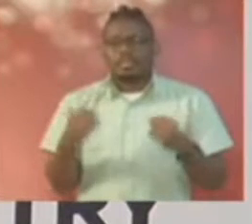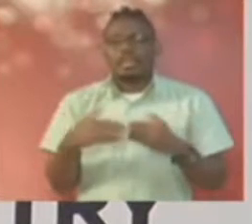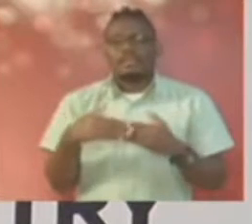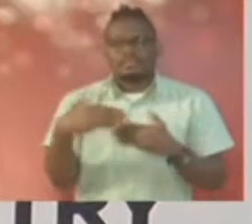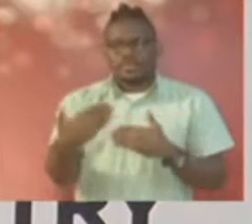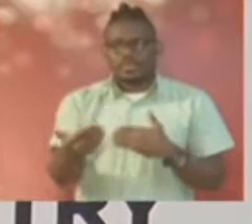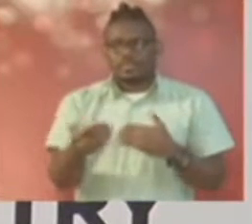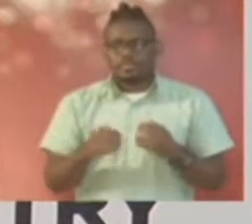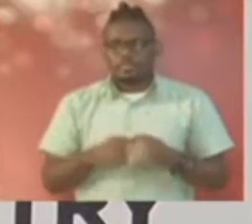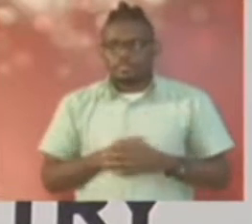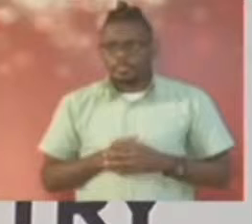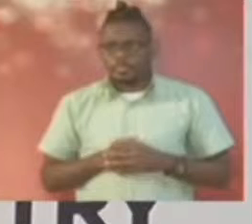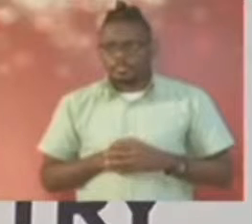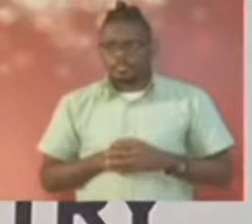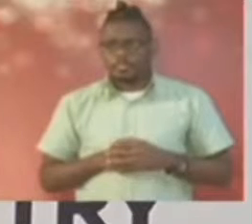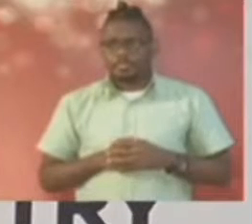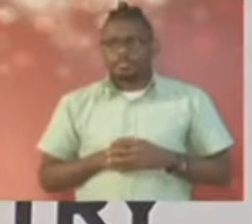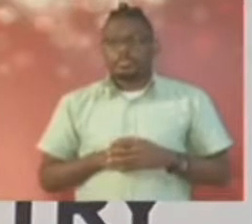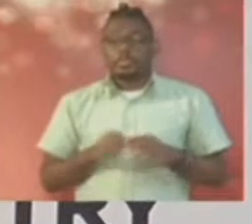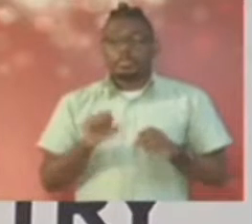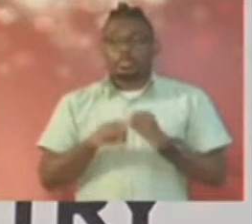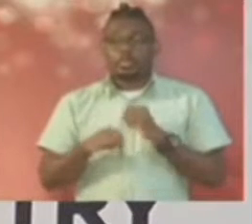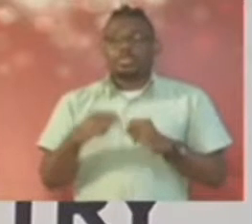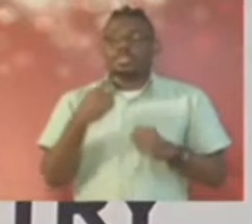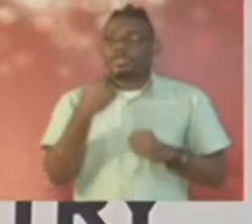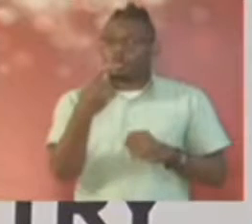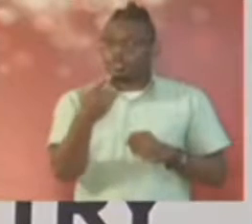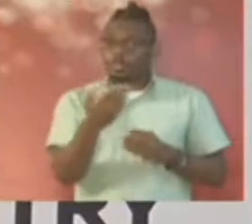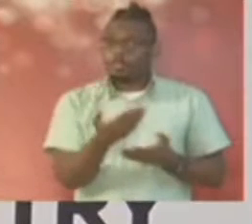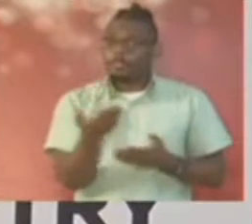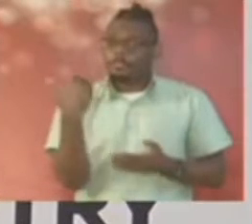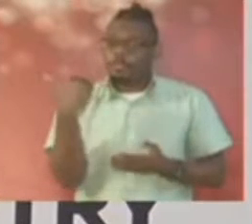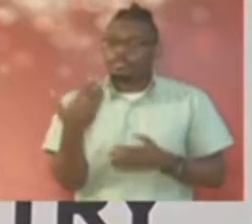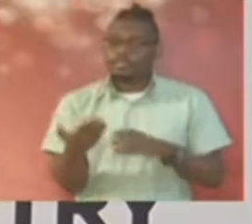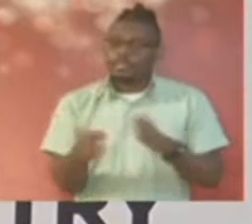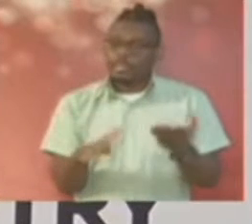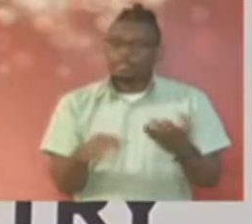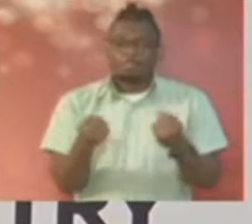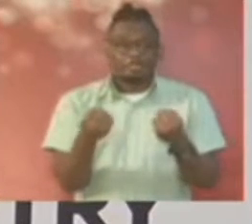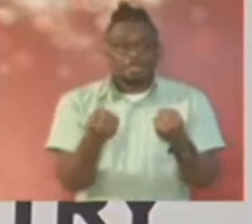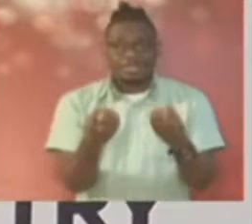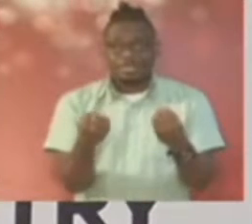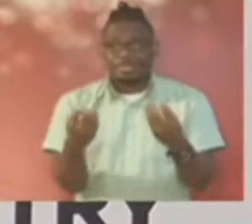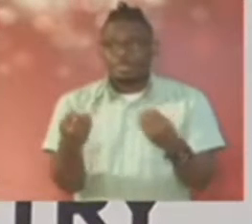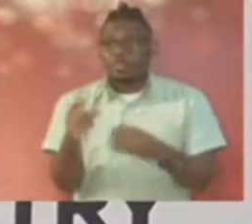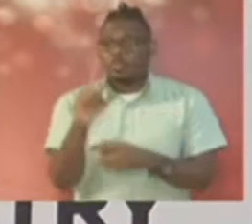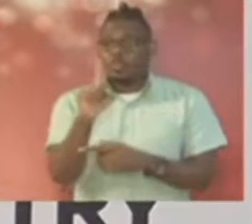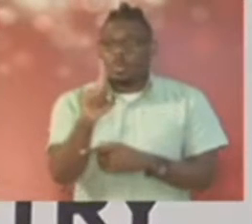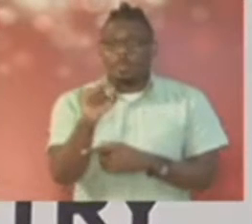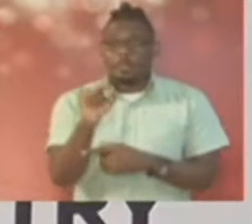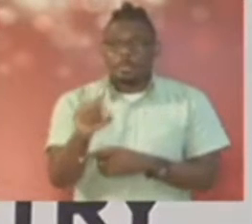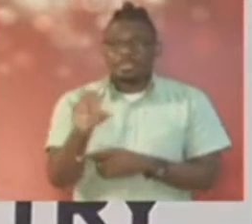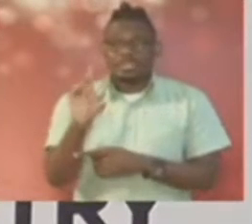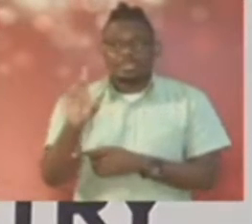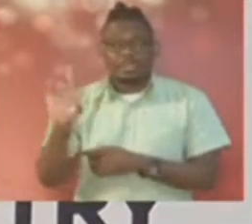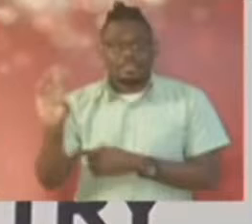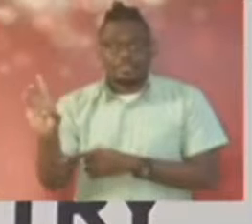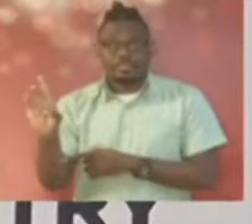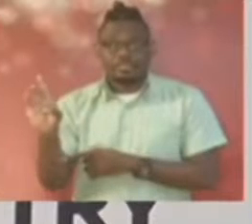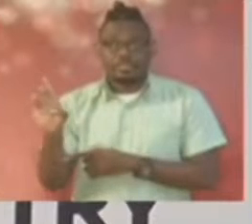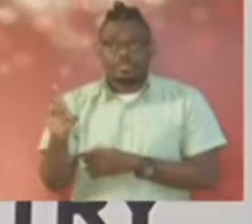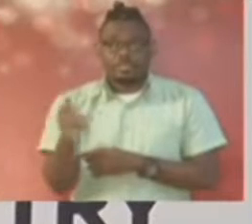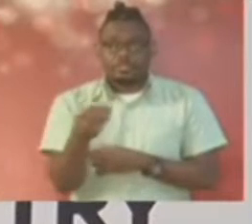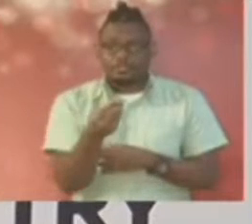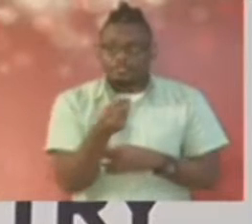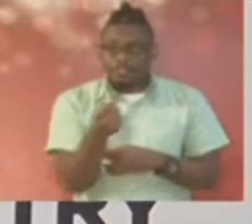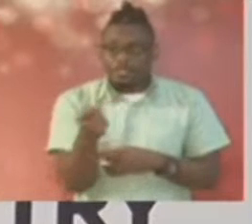question regarding the deaths. As I said, our death rate is hovering somewhere between 1.77 a couple of weeks ago. There's a slight